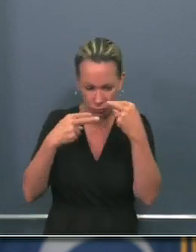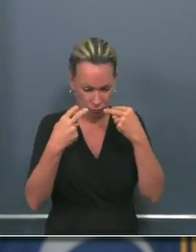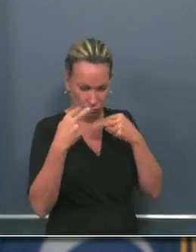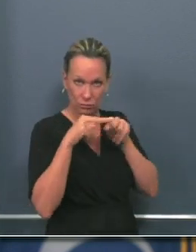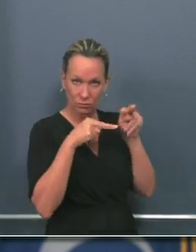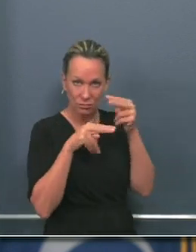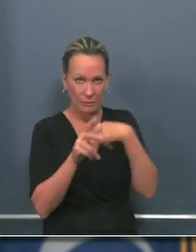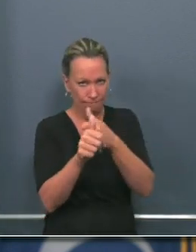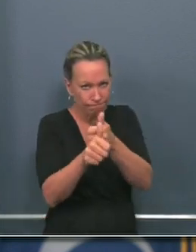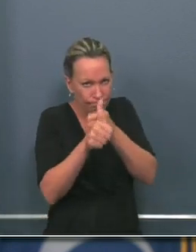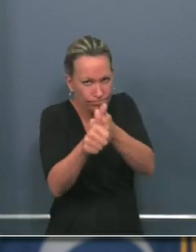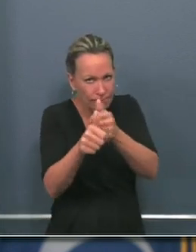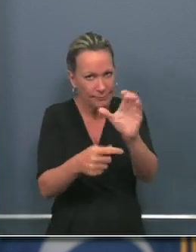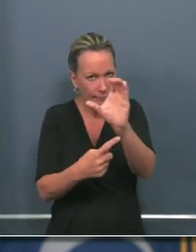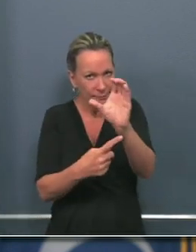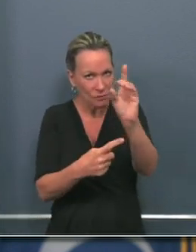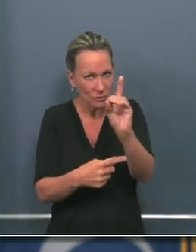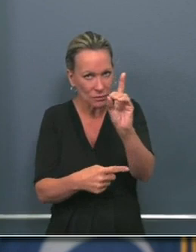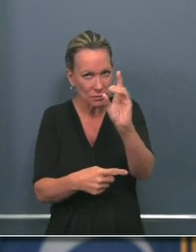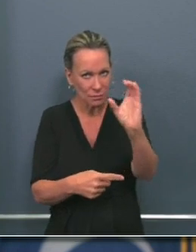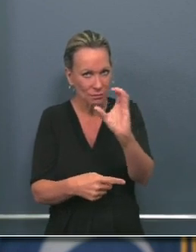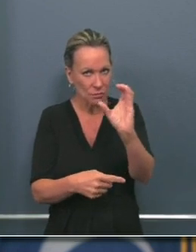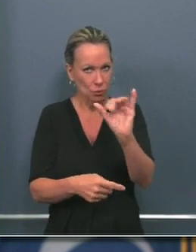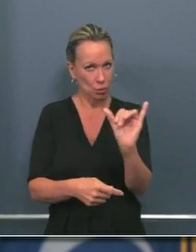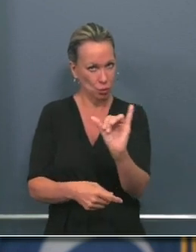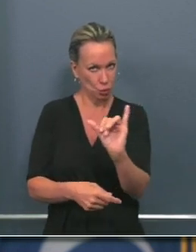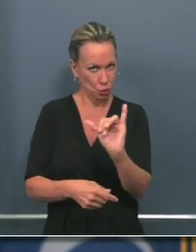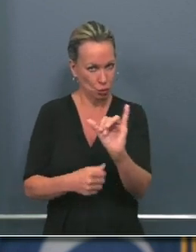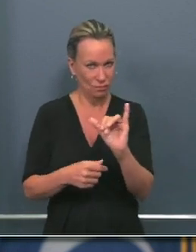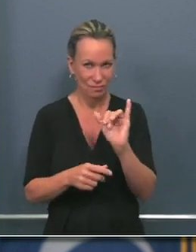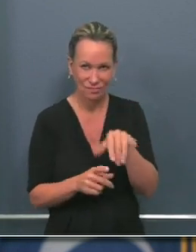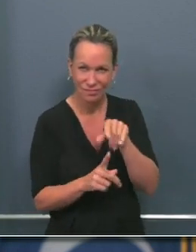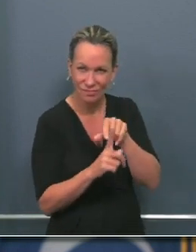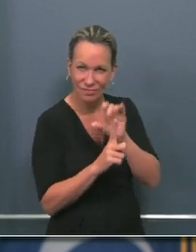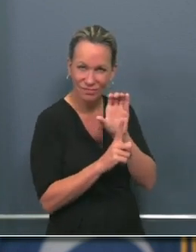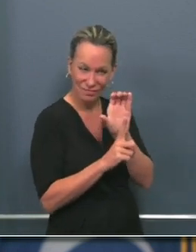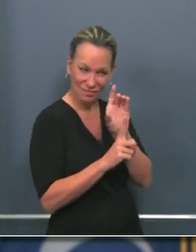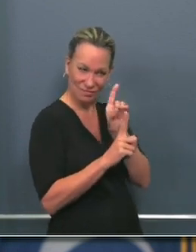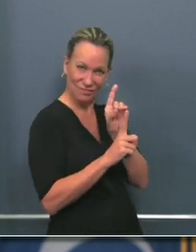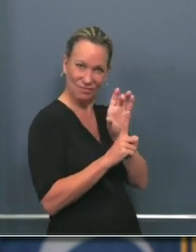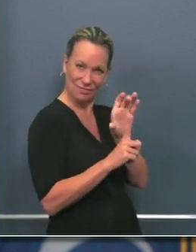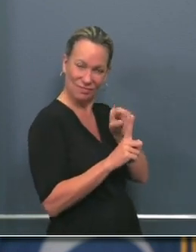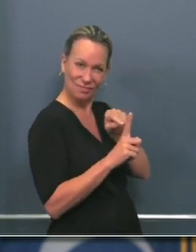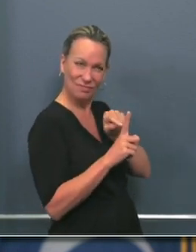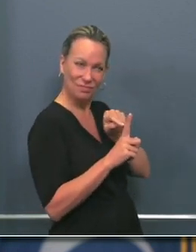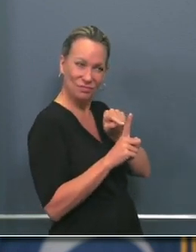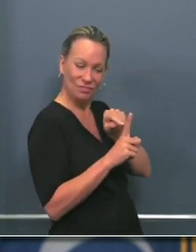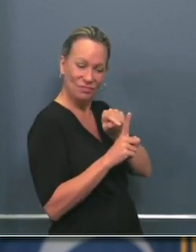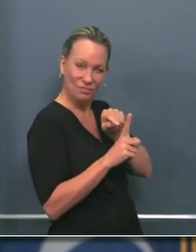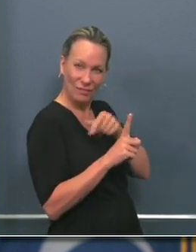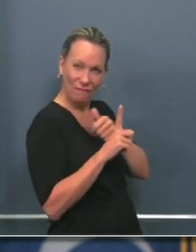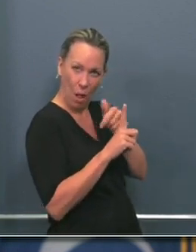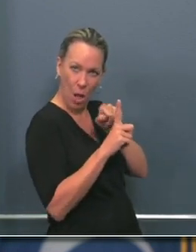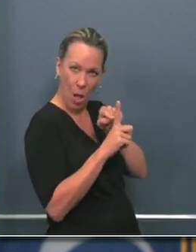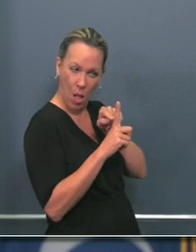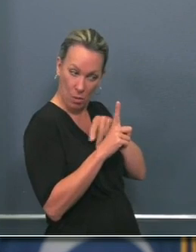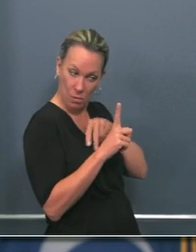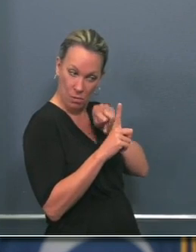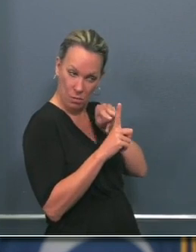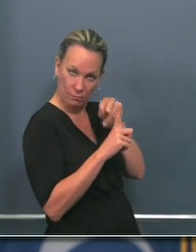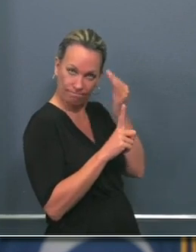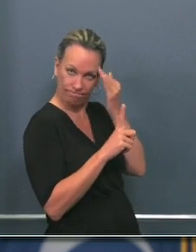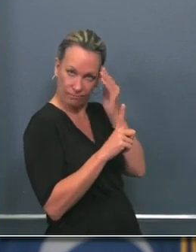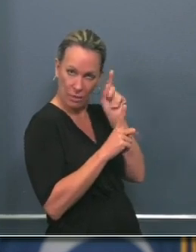not ideological about how we conduct ourselves in this space. We want to monitor very, very closely and look at the evidence, look